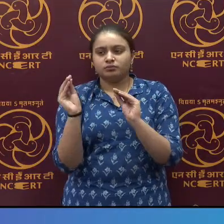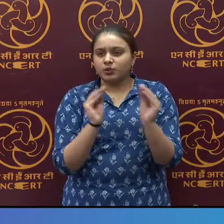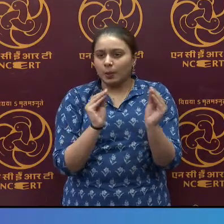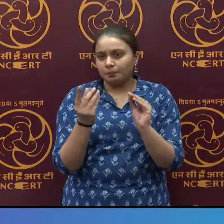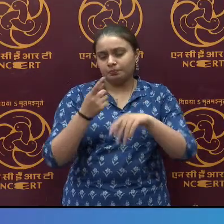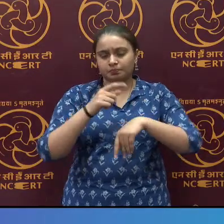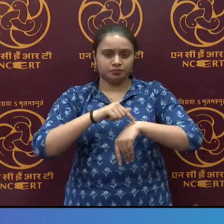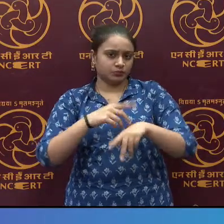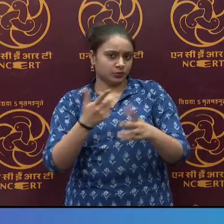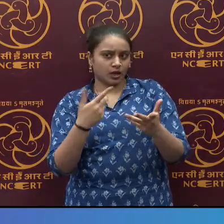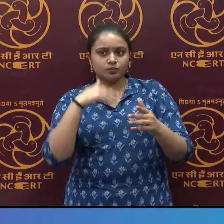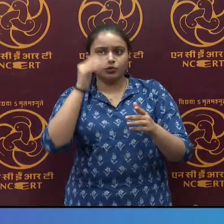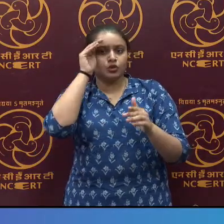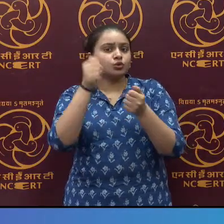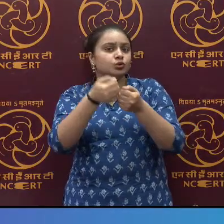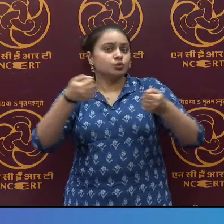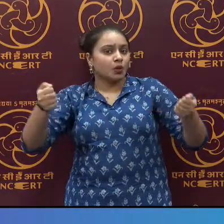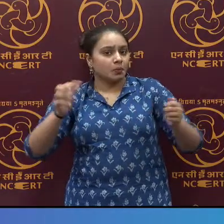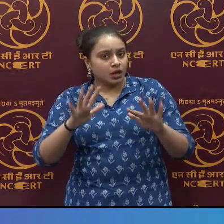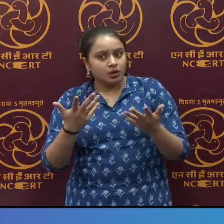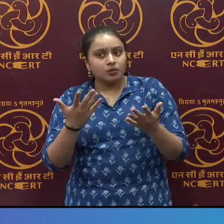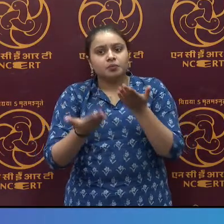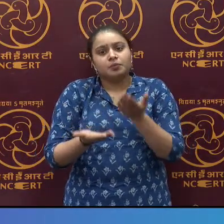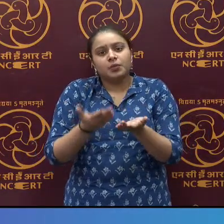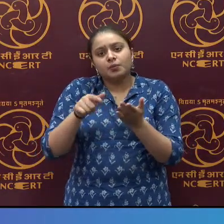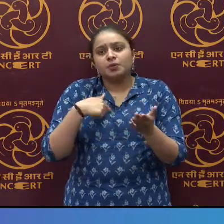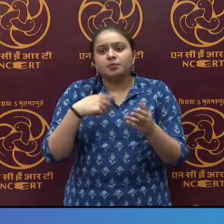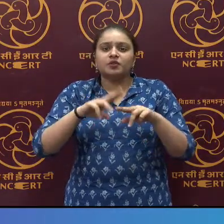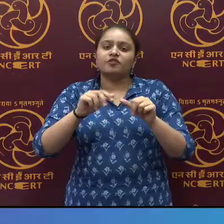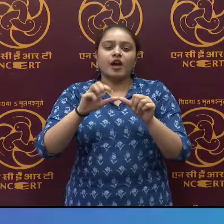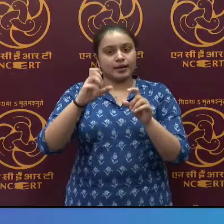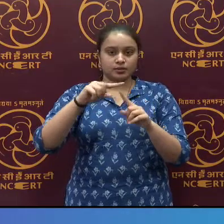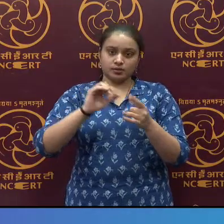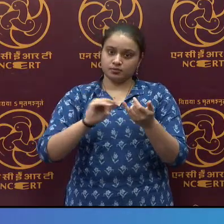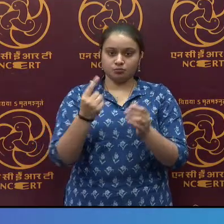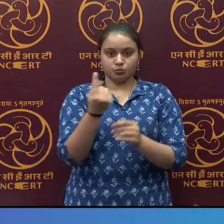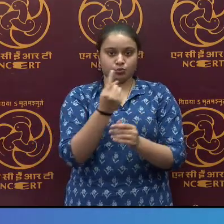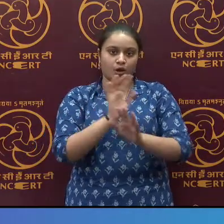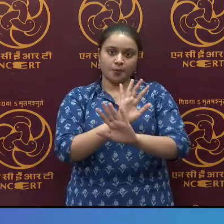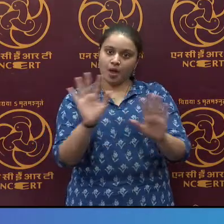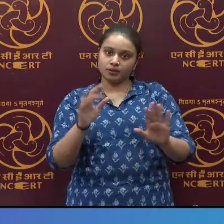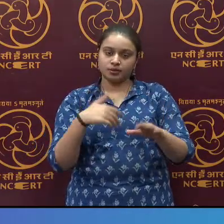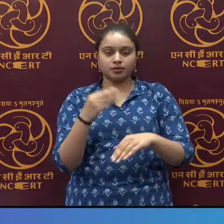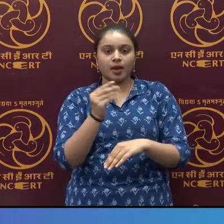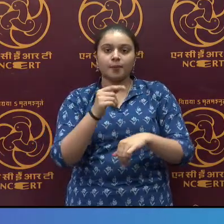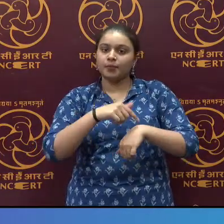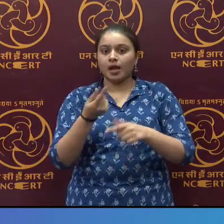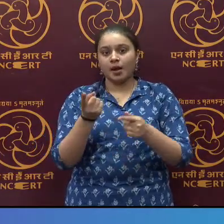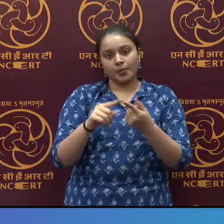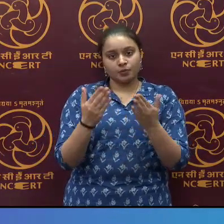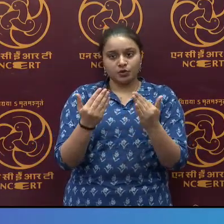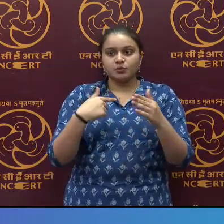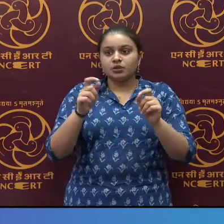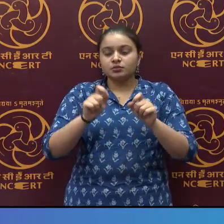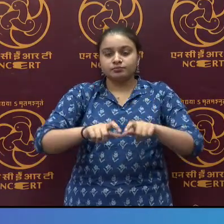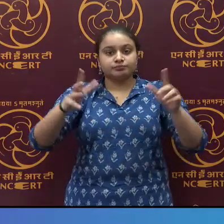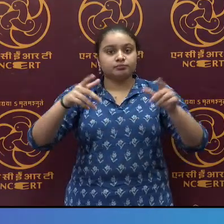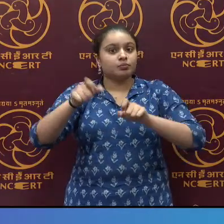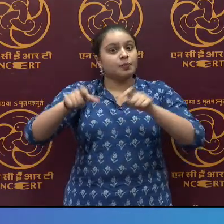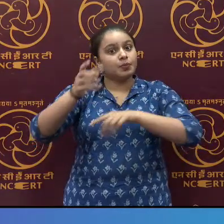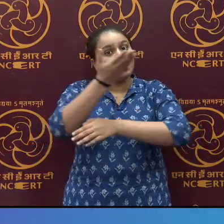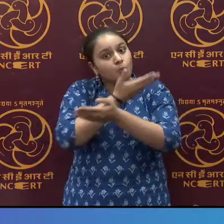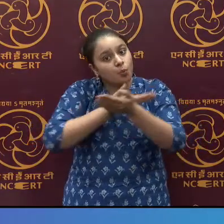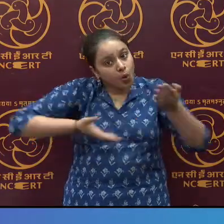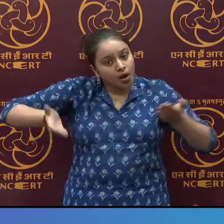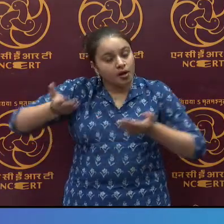newspapers, the articles are supposed to just present facts, something that happened. because it is for a very wide audience and True. it